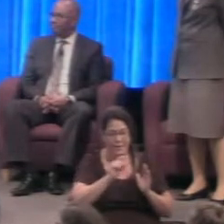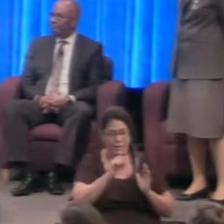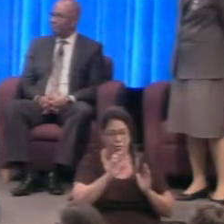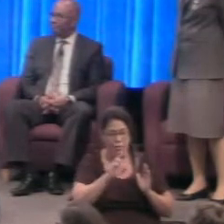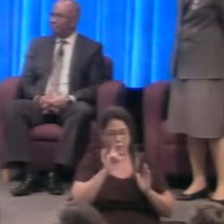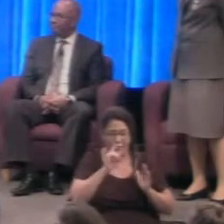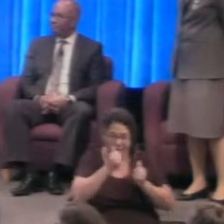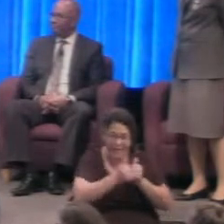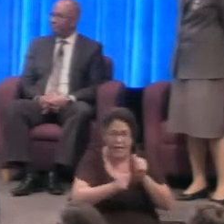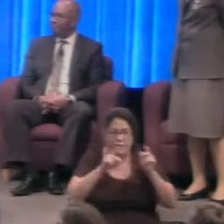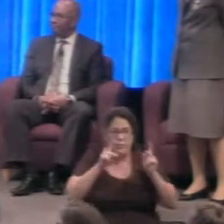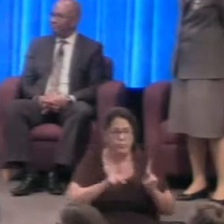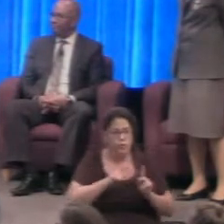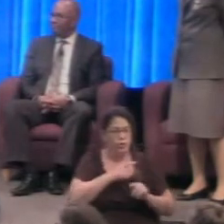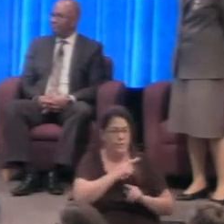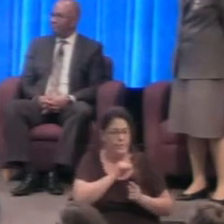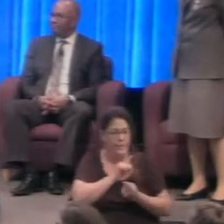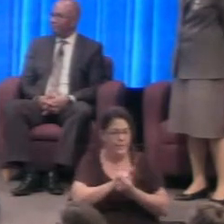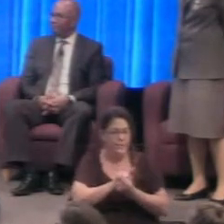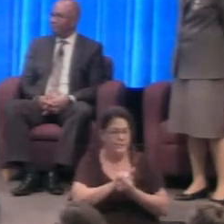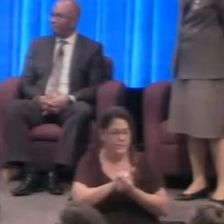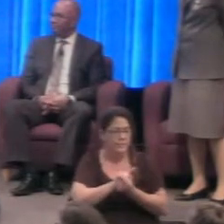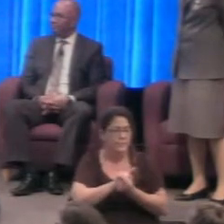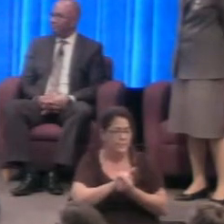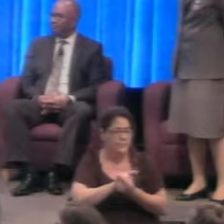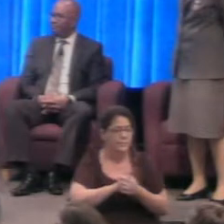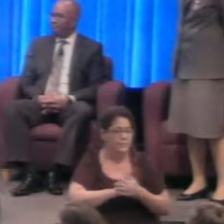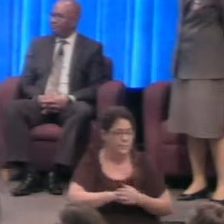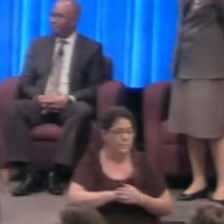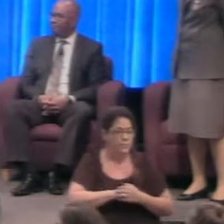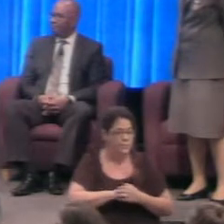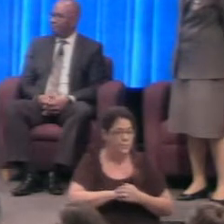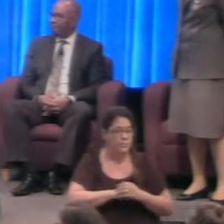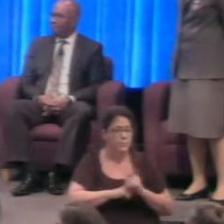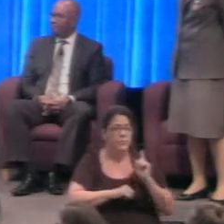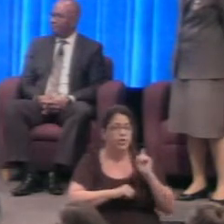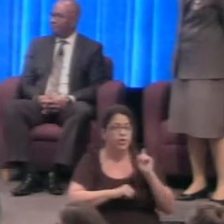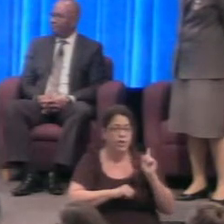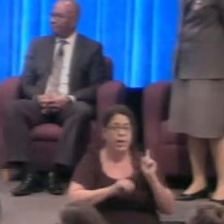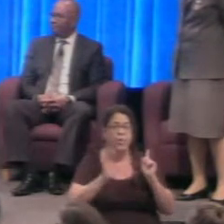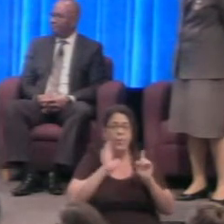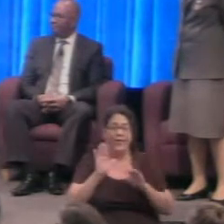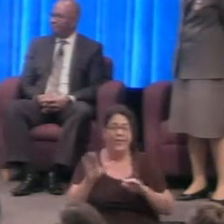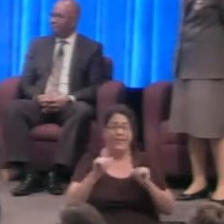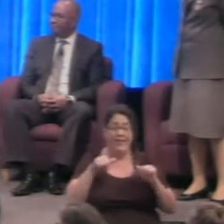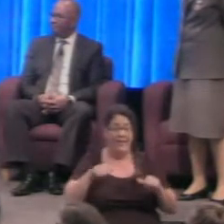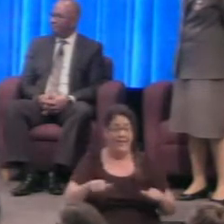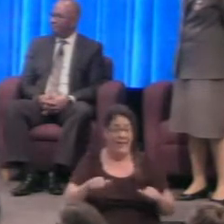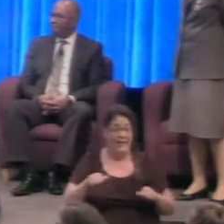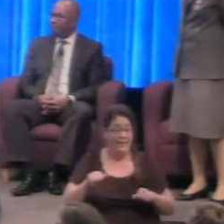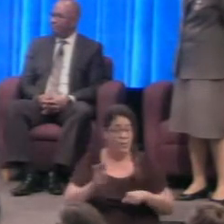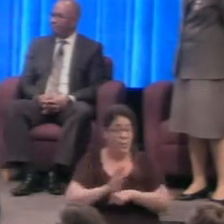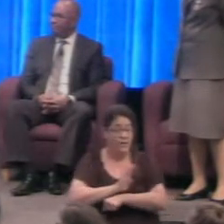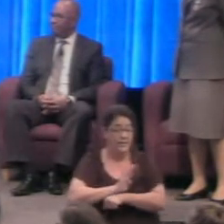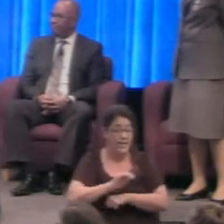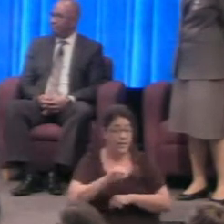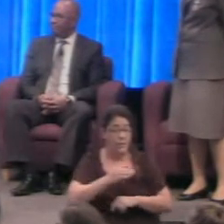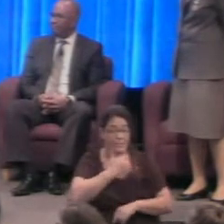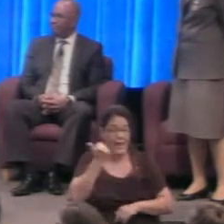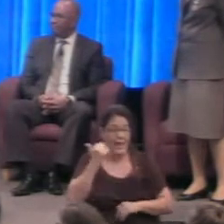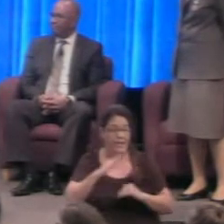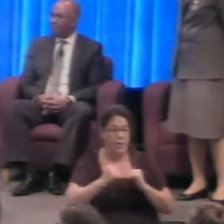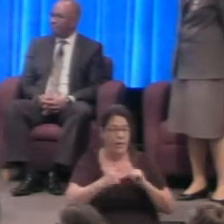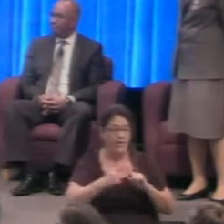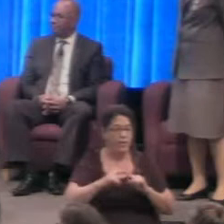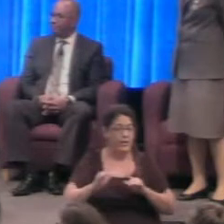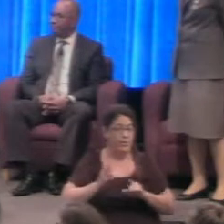she meets. She is going to leave this organization better than when she came in, and